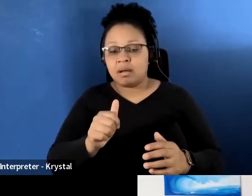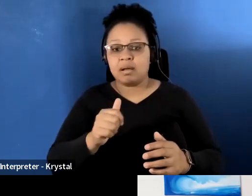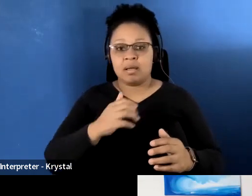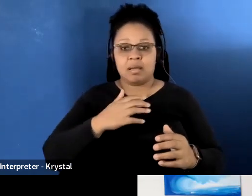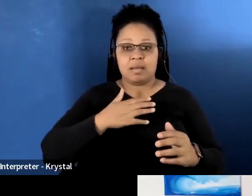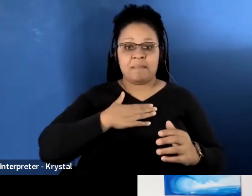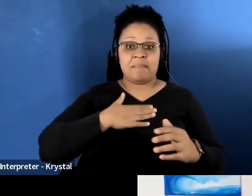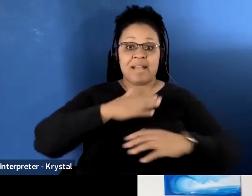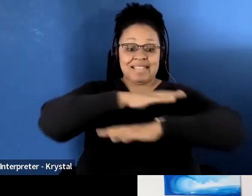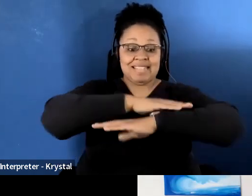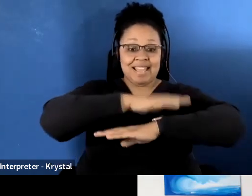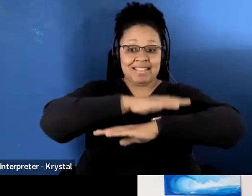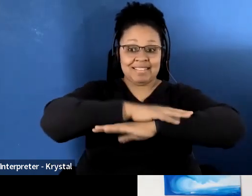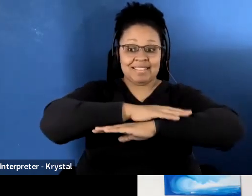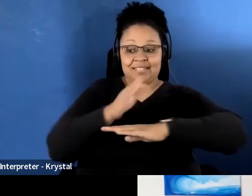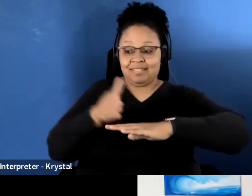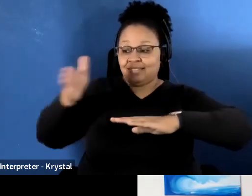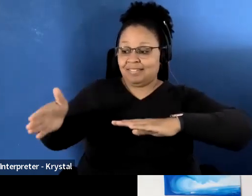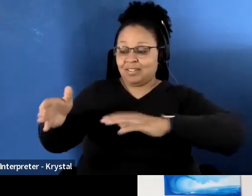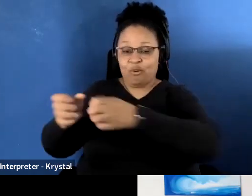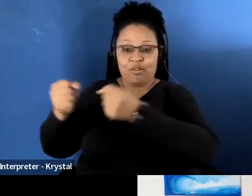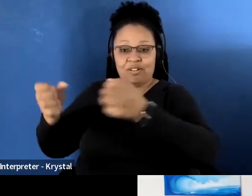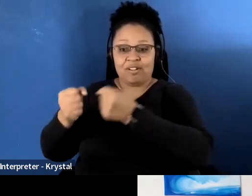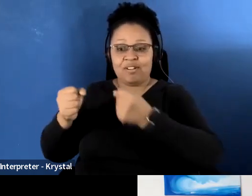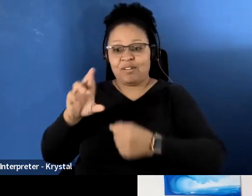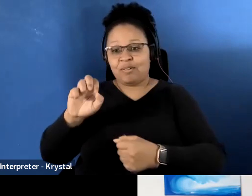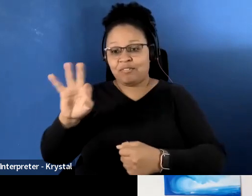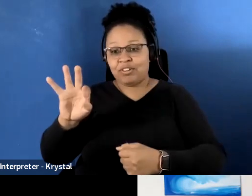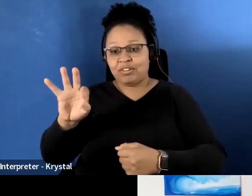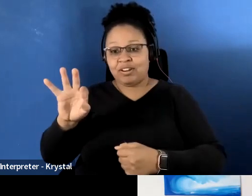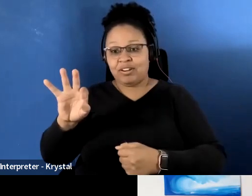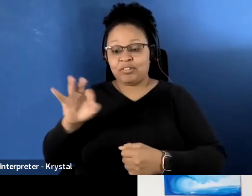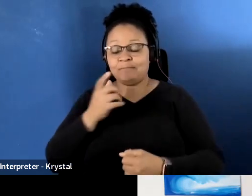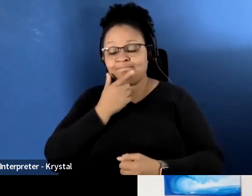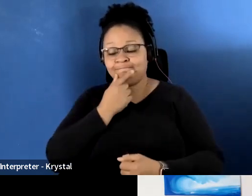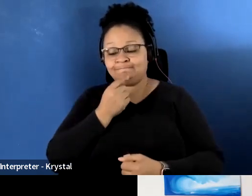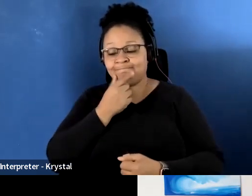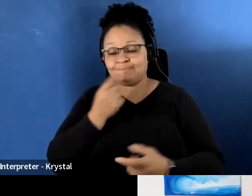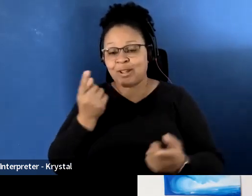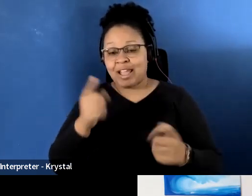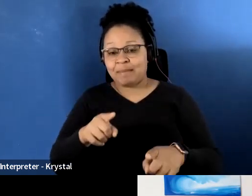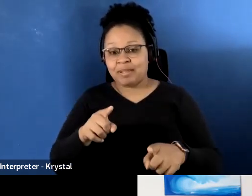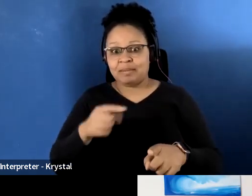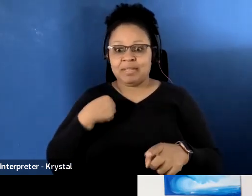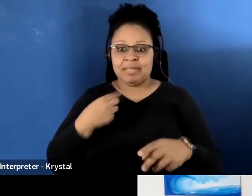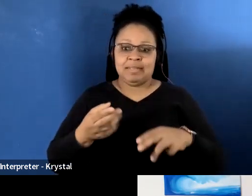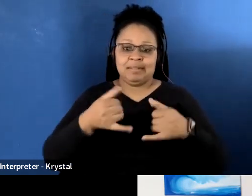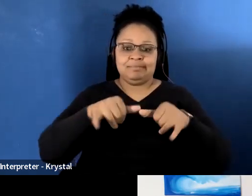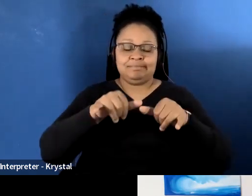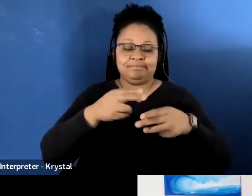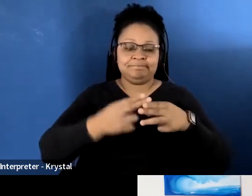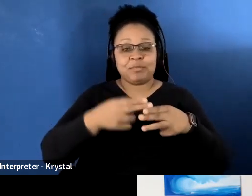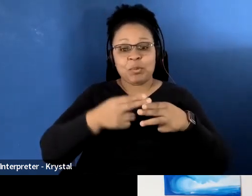the refrigerator. Wonder what happened with that. So I put on quite a bit of extra weight during that